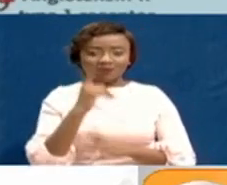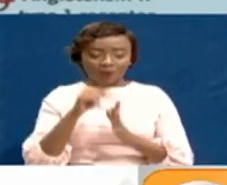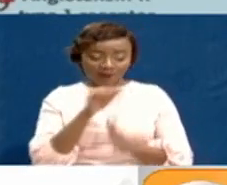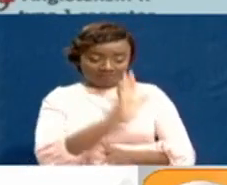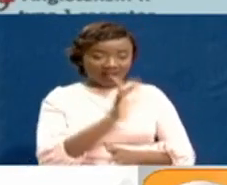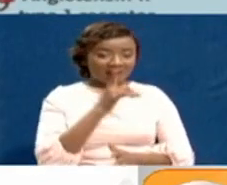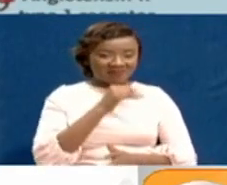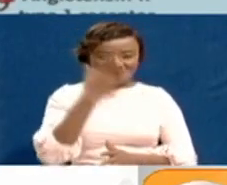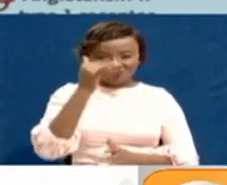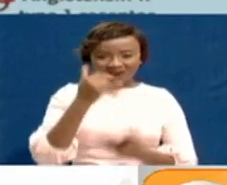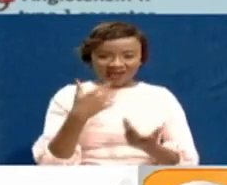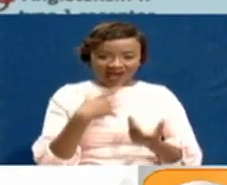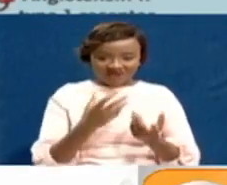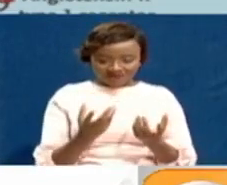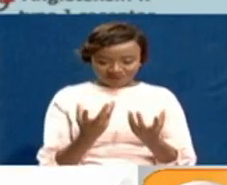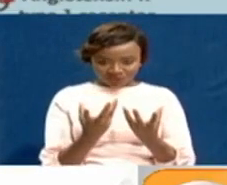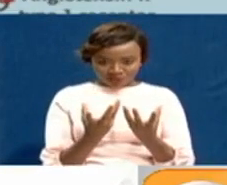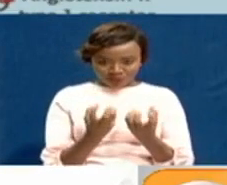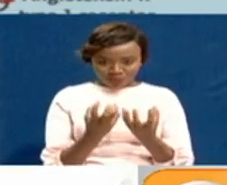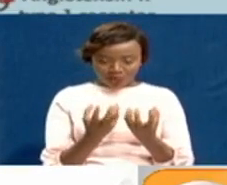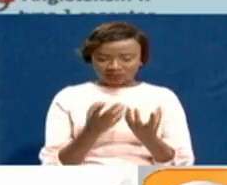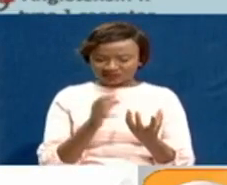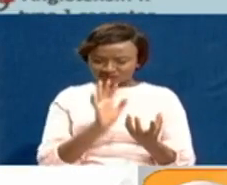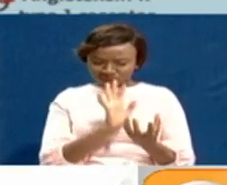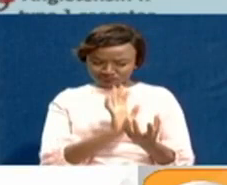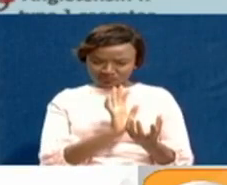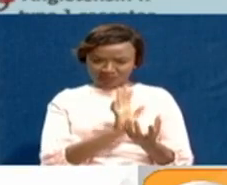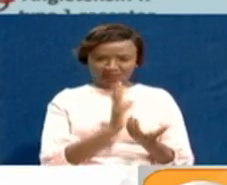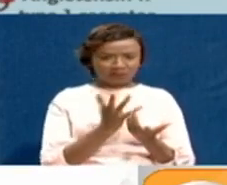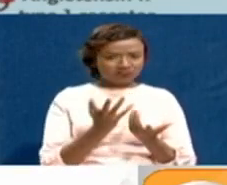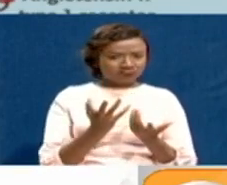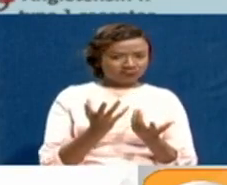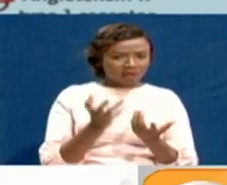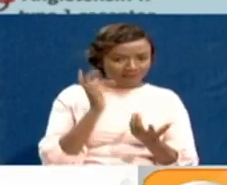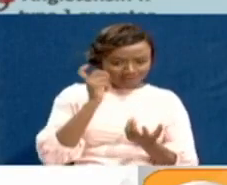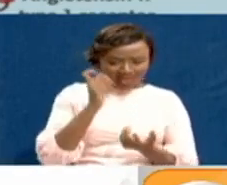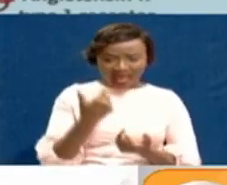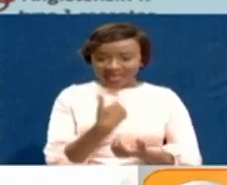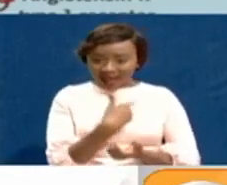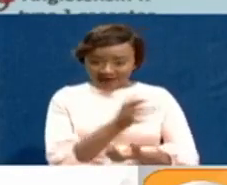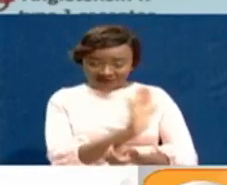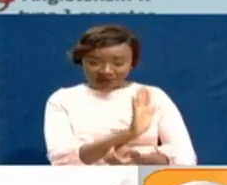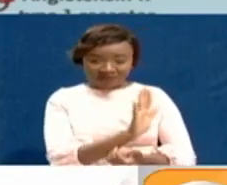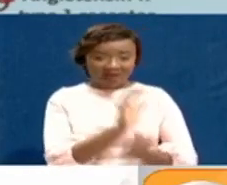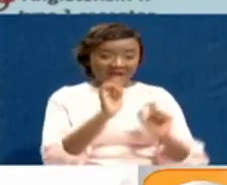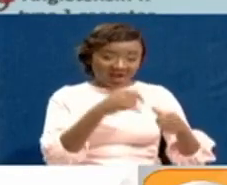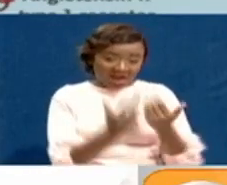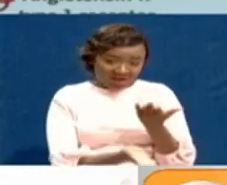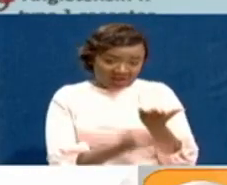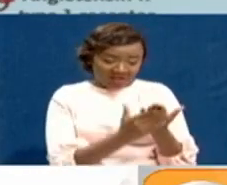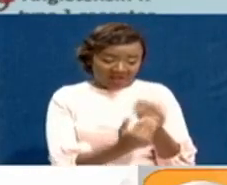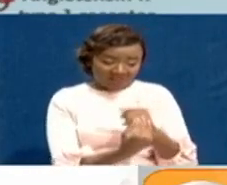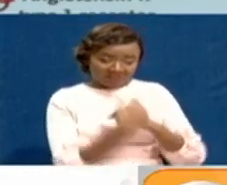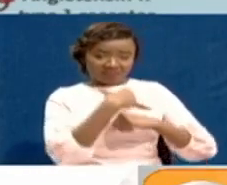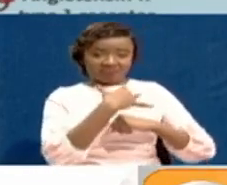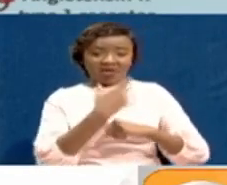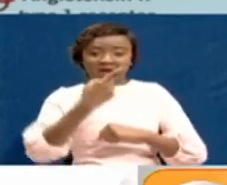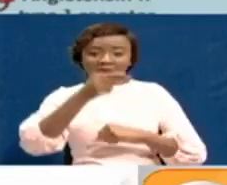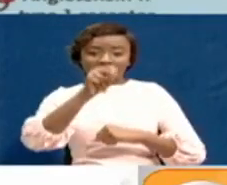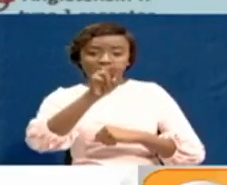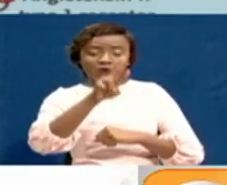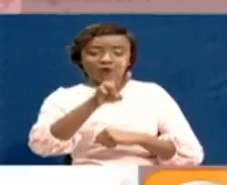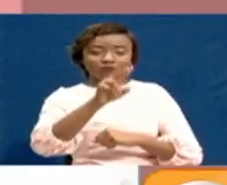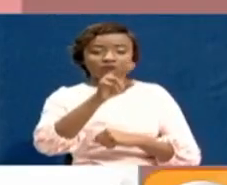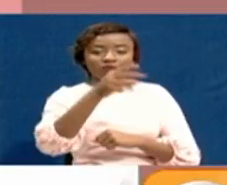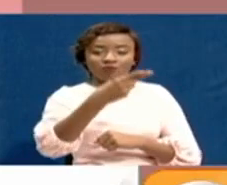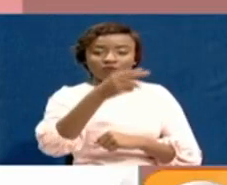because of having testicles, provide a harbor for the SARS-CoV-2 virus. The ACE2 receptor, the angiotensin-converting enzyme